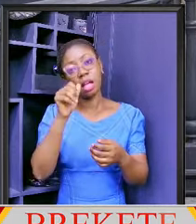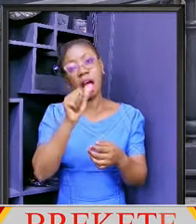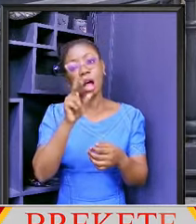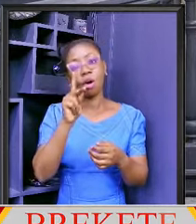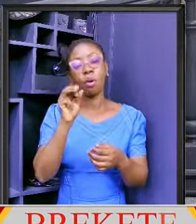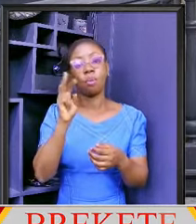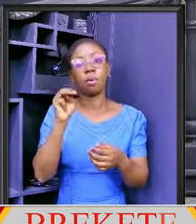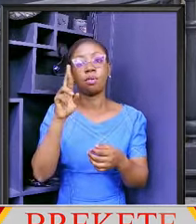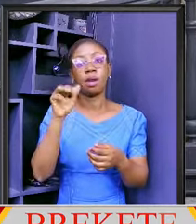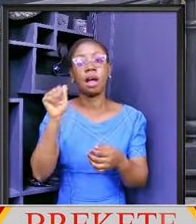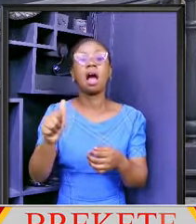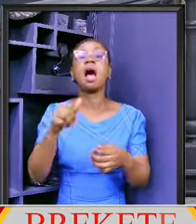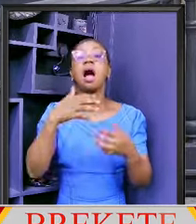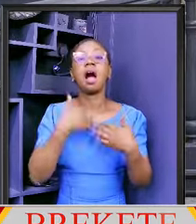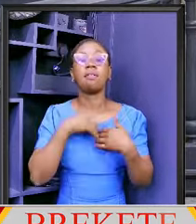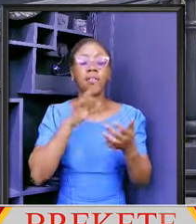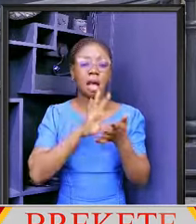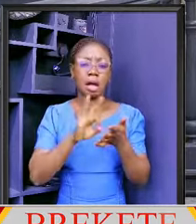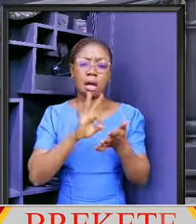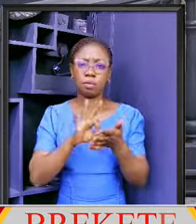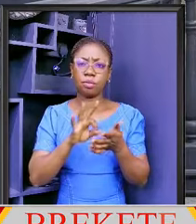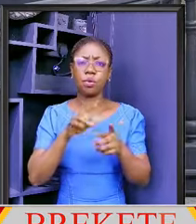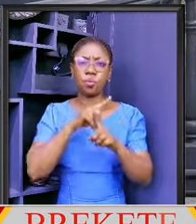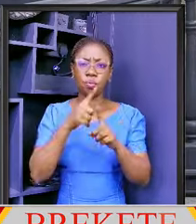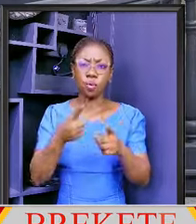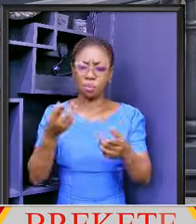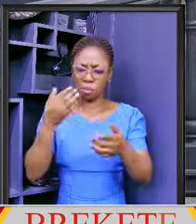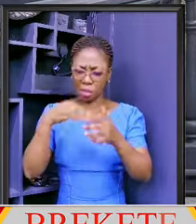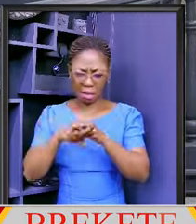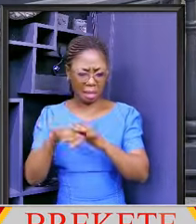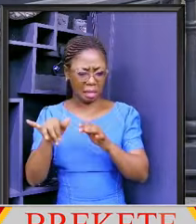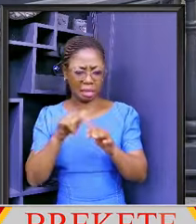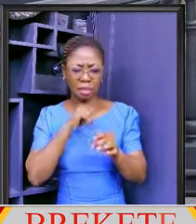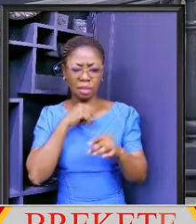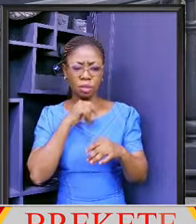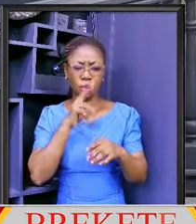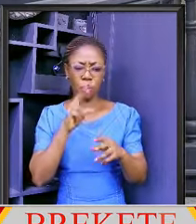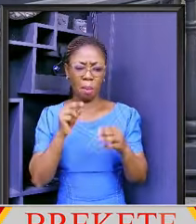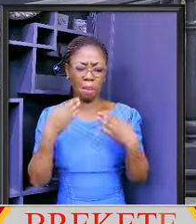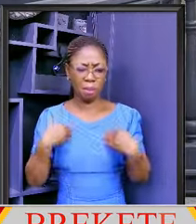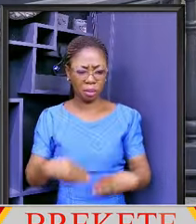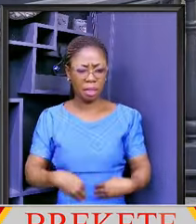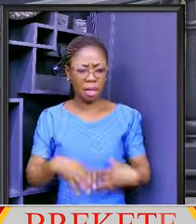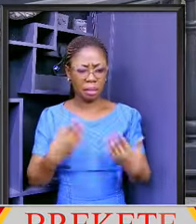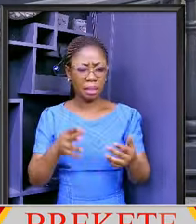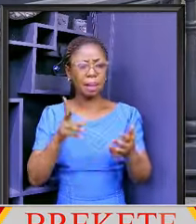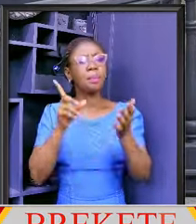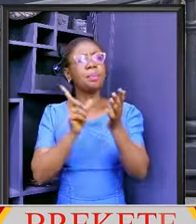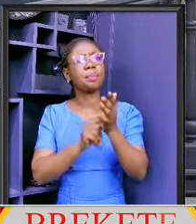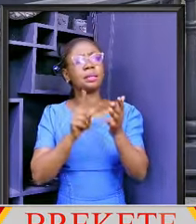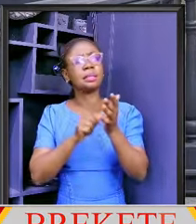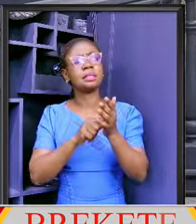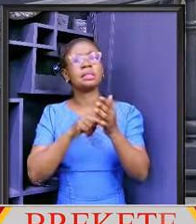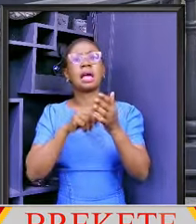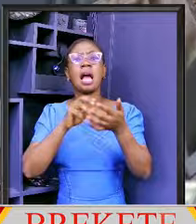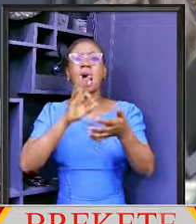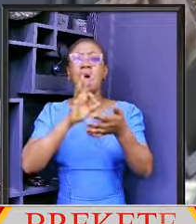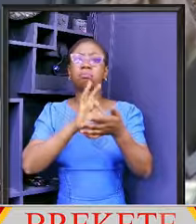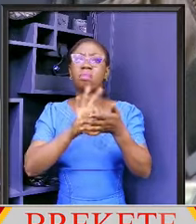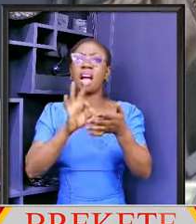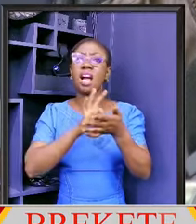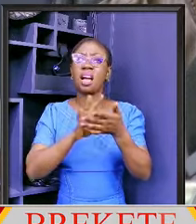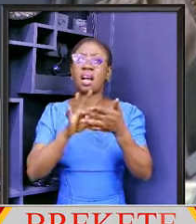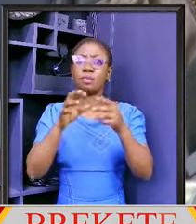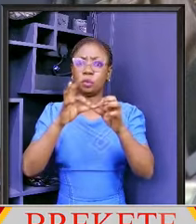no money inside the account. When we came in, he said, there's no money. I was there, print the accounts, made the statement for everybody to see. It's nowhere to be found.